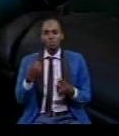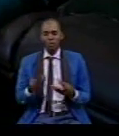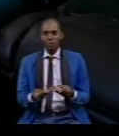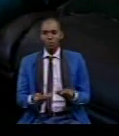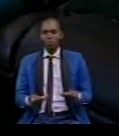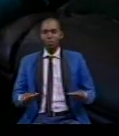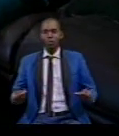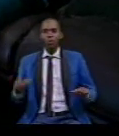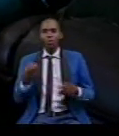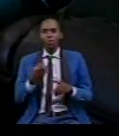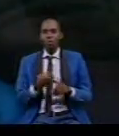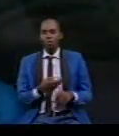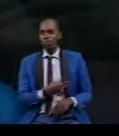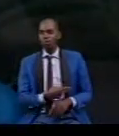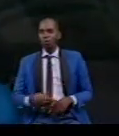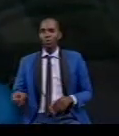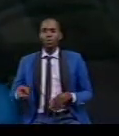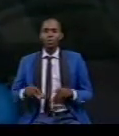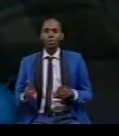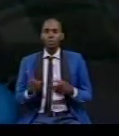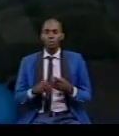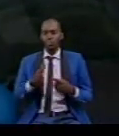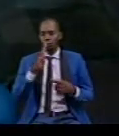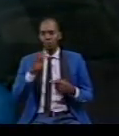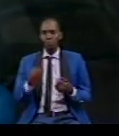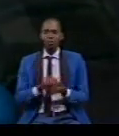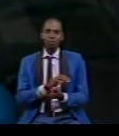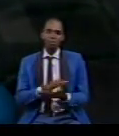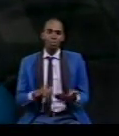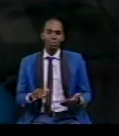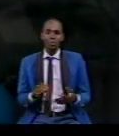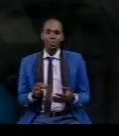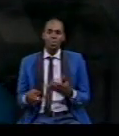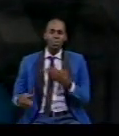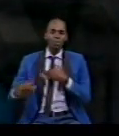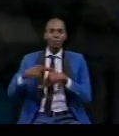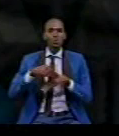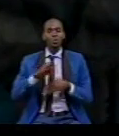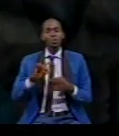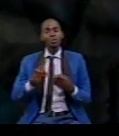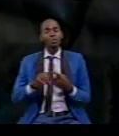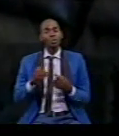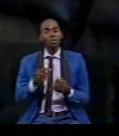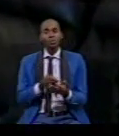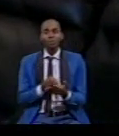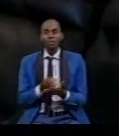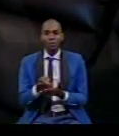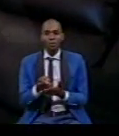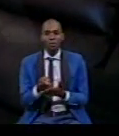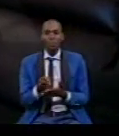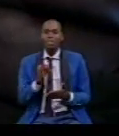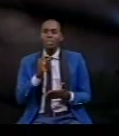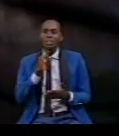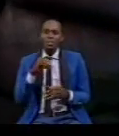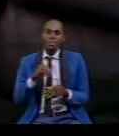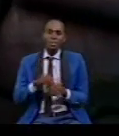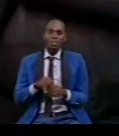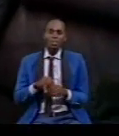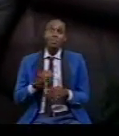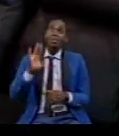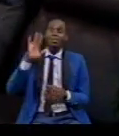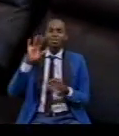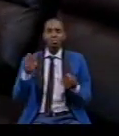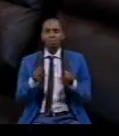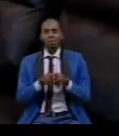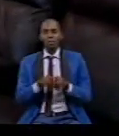of big size, all the sins we commit anytime, every time,